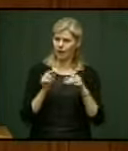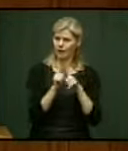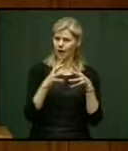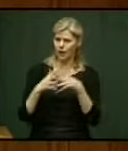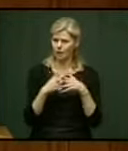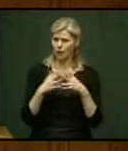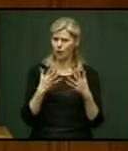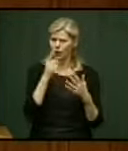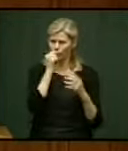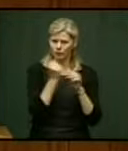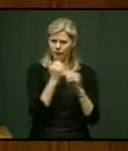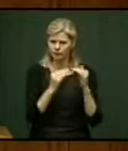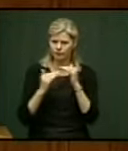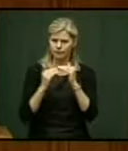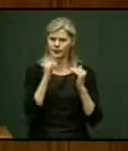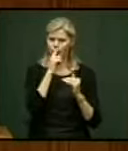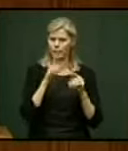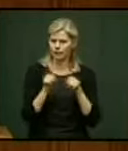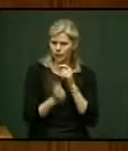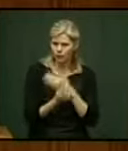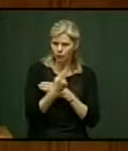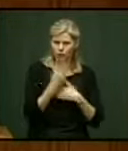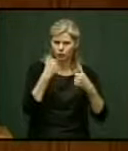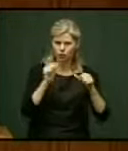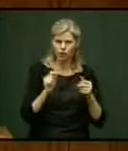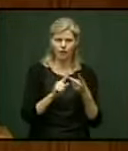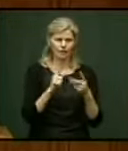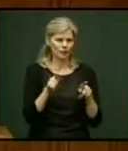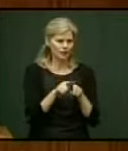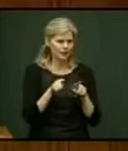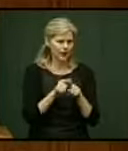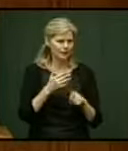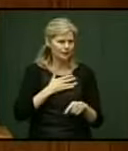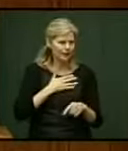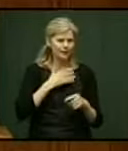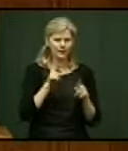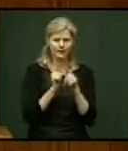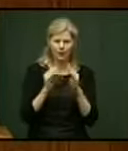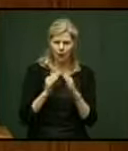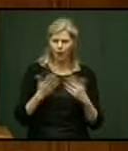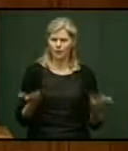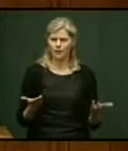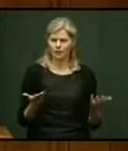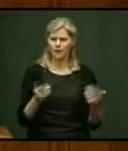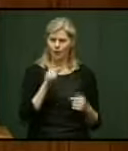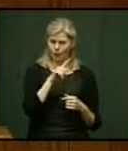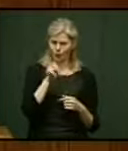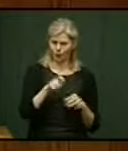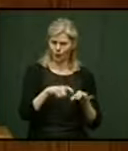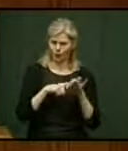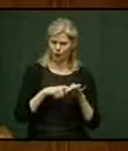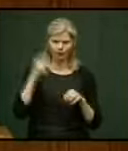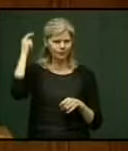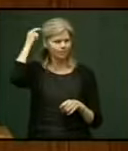have the same opportunities to achieve? These are the questions that have shaped the journey of my life so